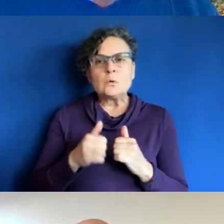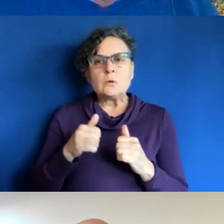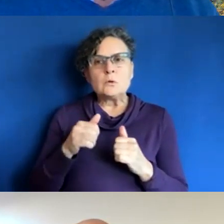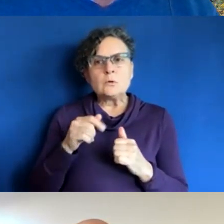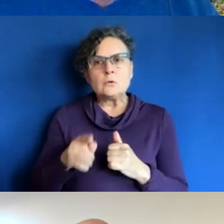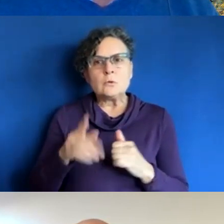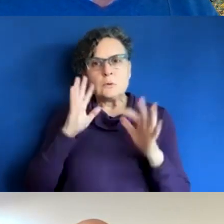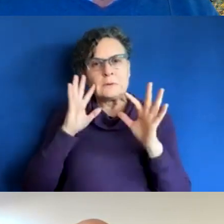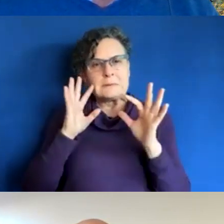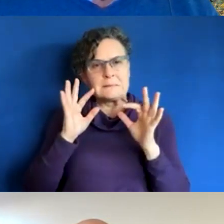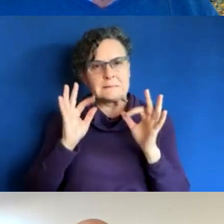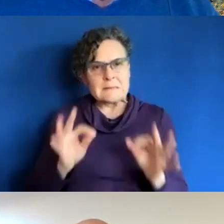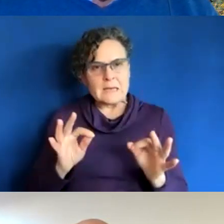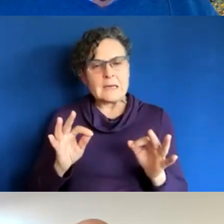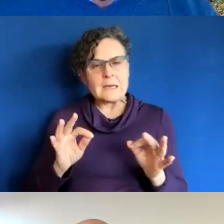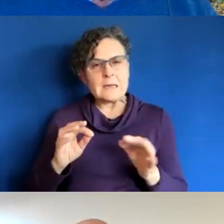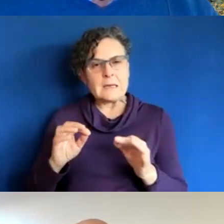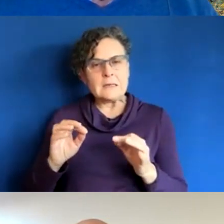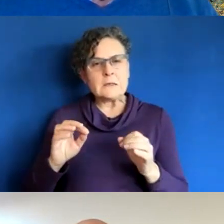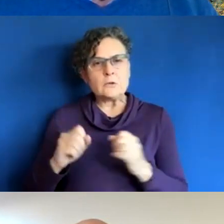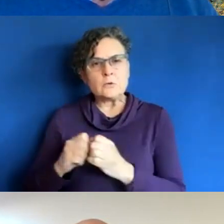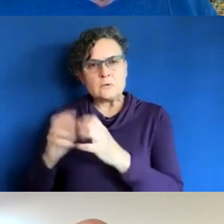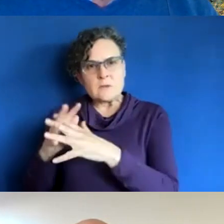of proposed county sites over another?